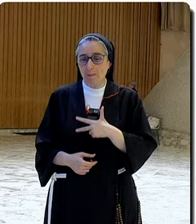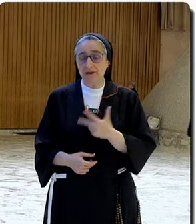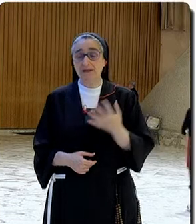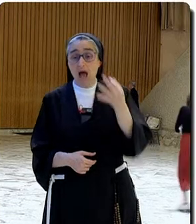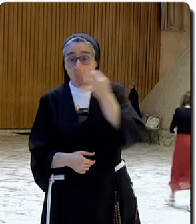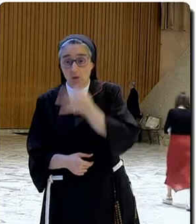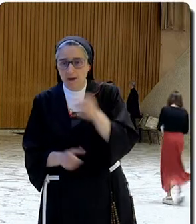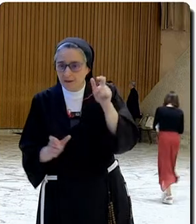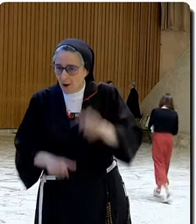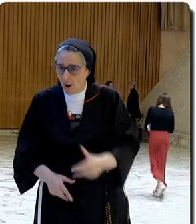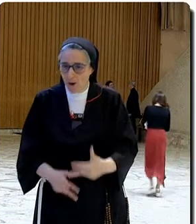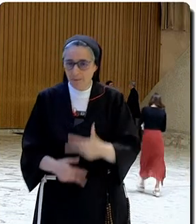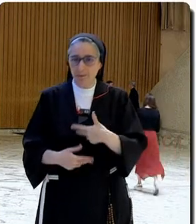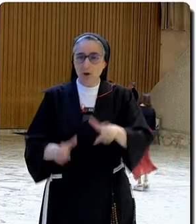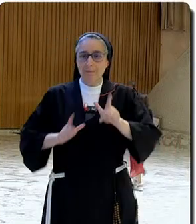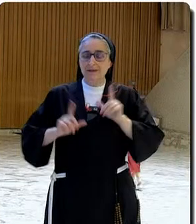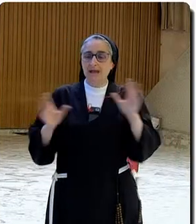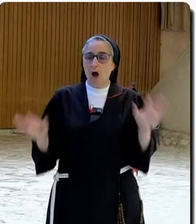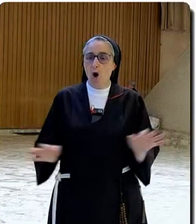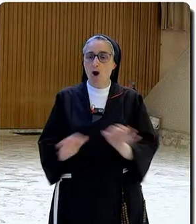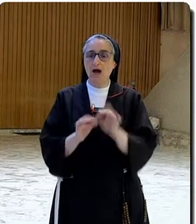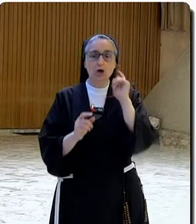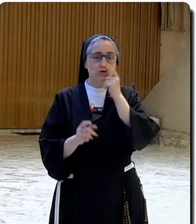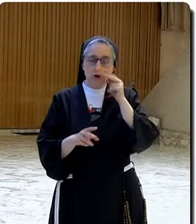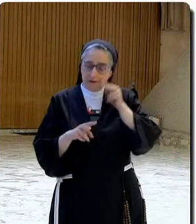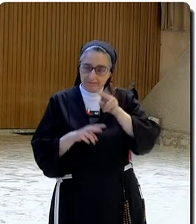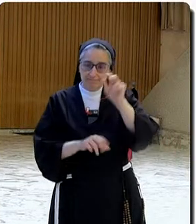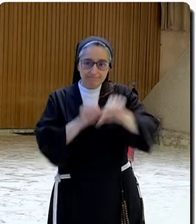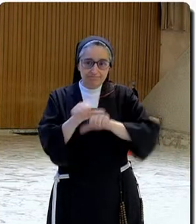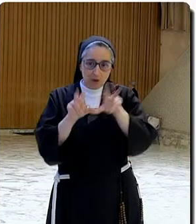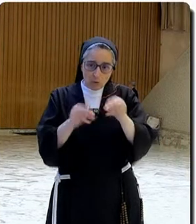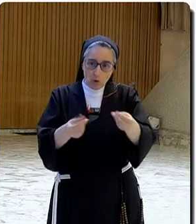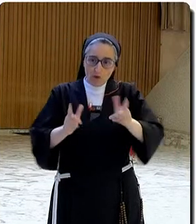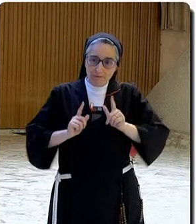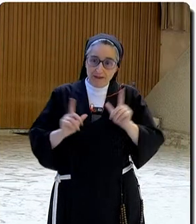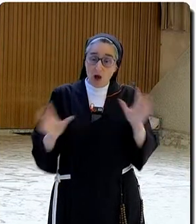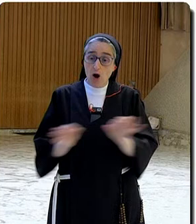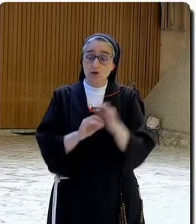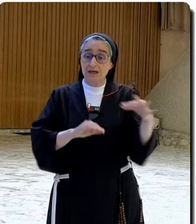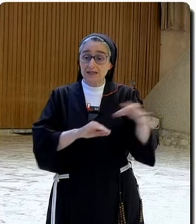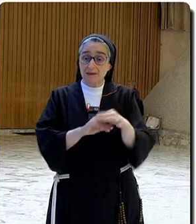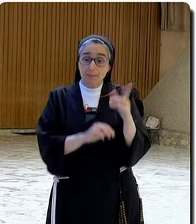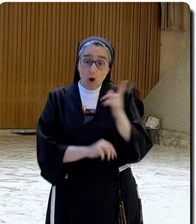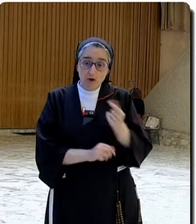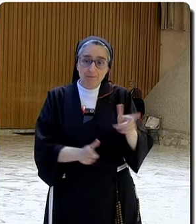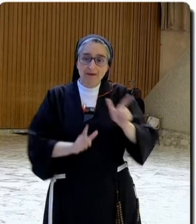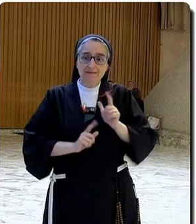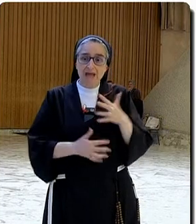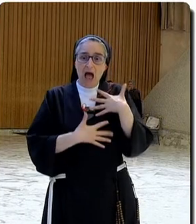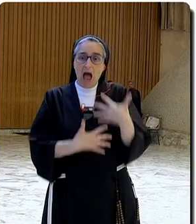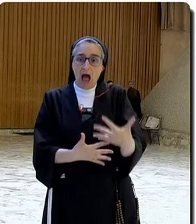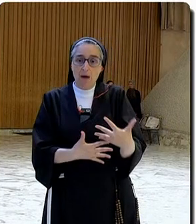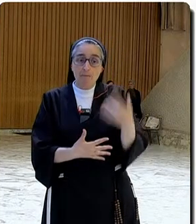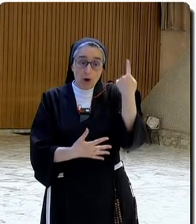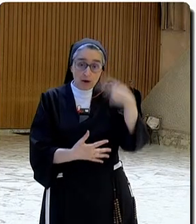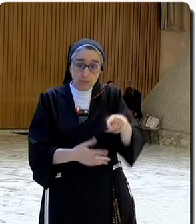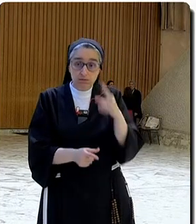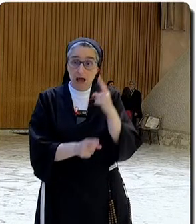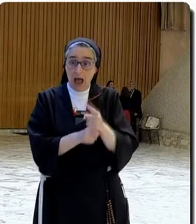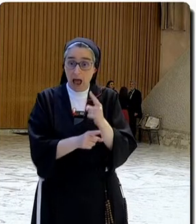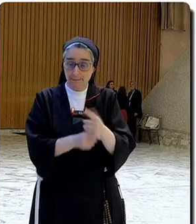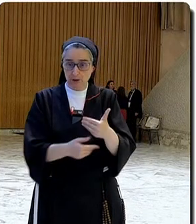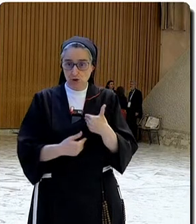Eucharist offer a new lease on life, giving married couples the love that they need